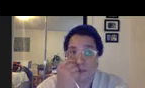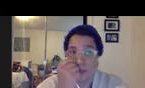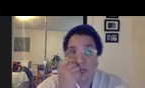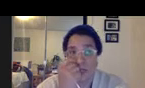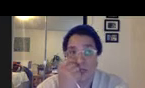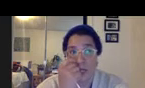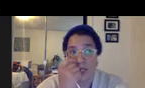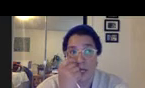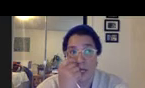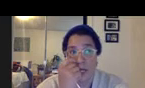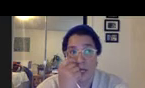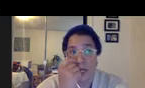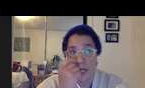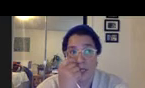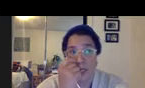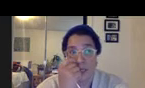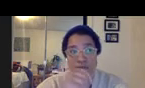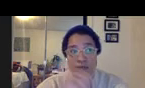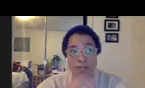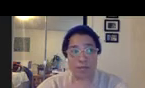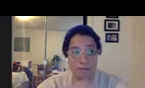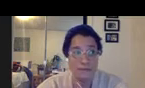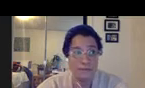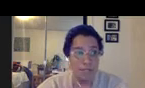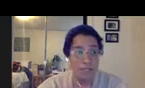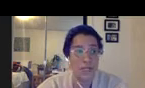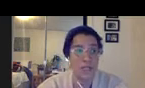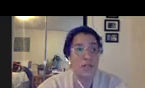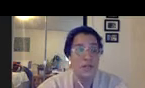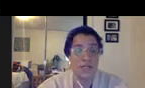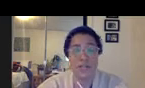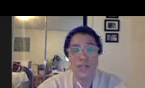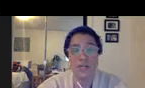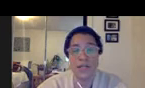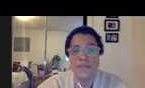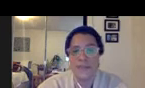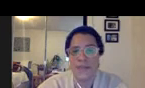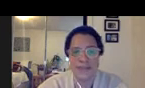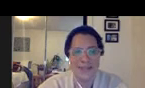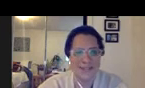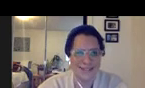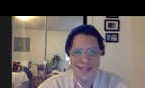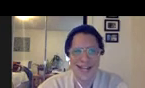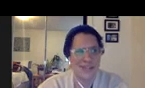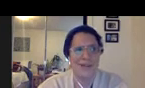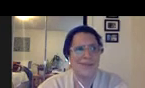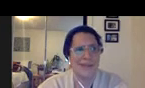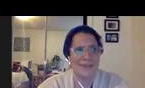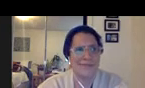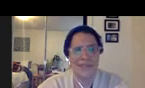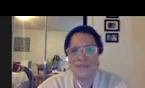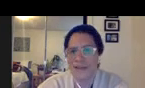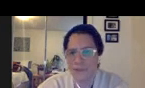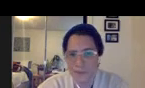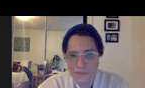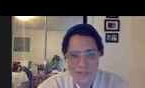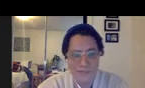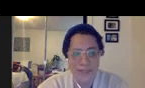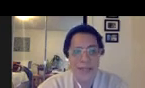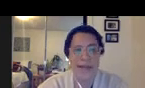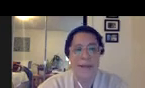our agenda, this agenda, current agenda. I think it's actually called like